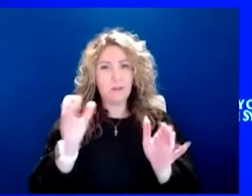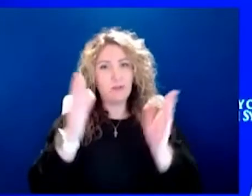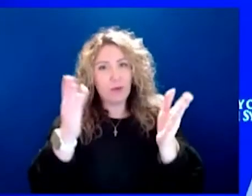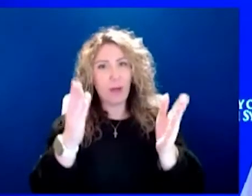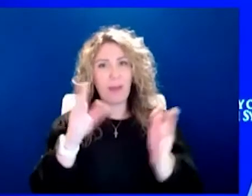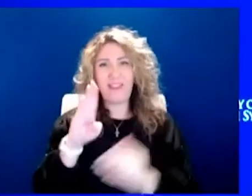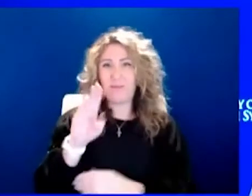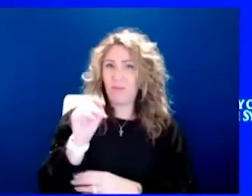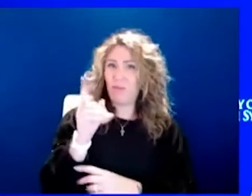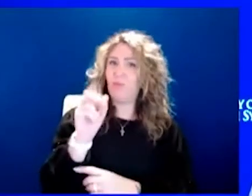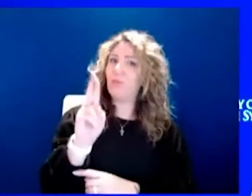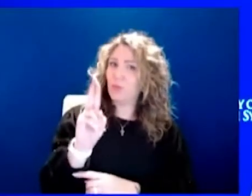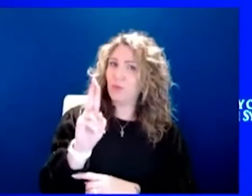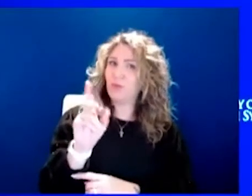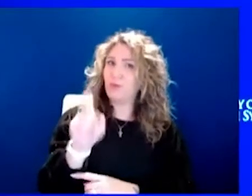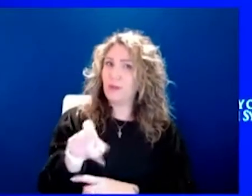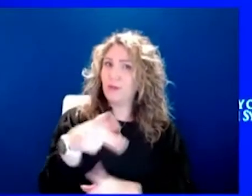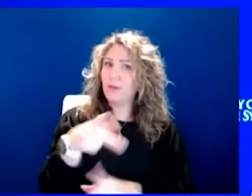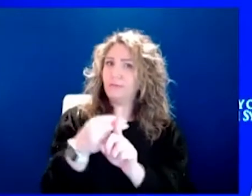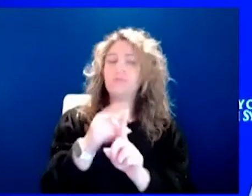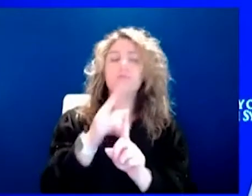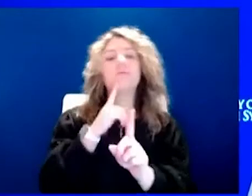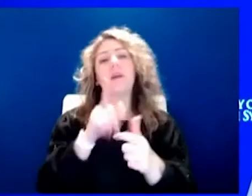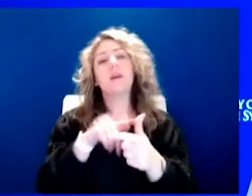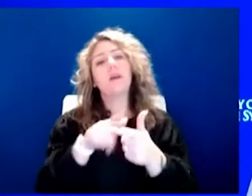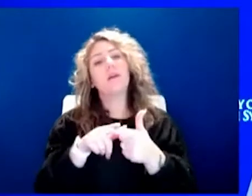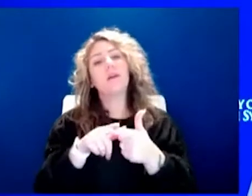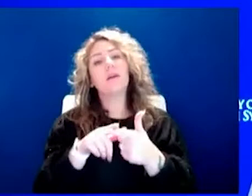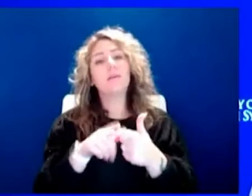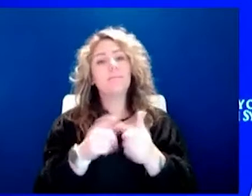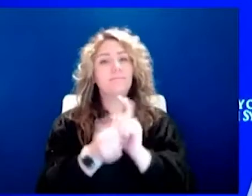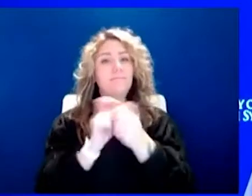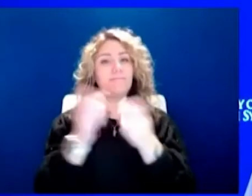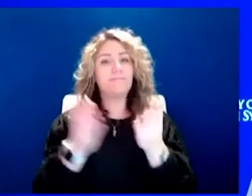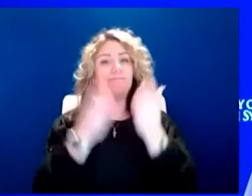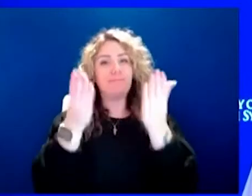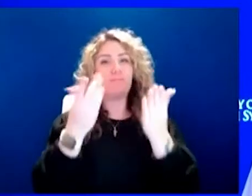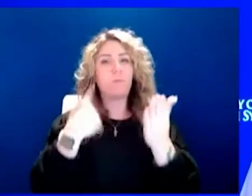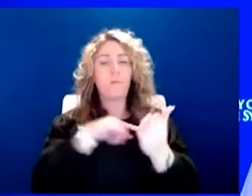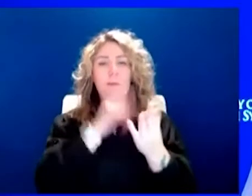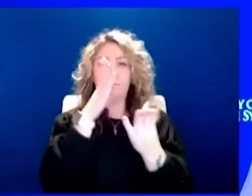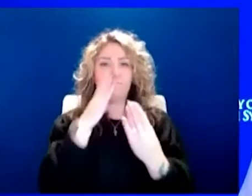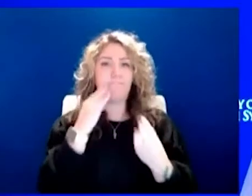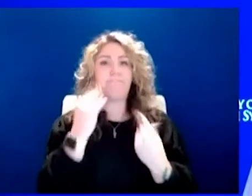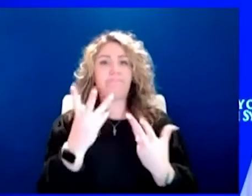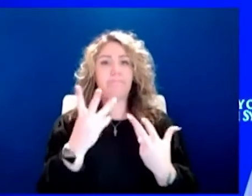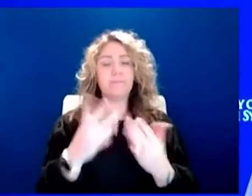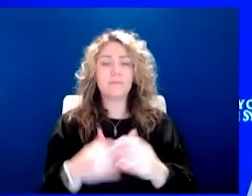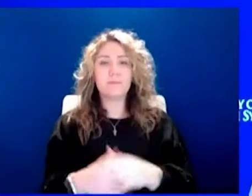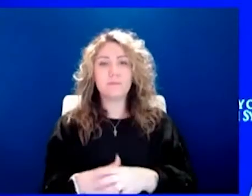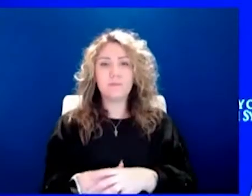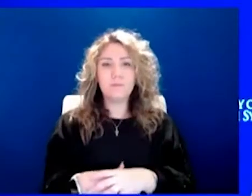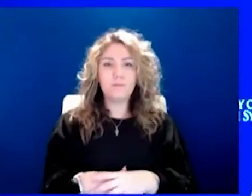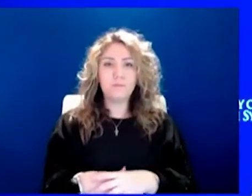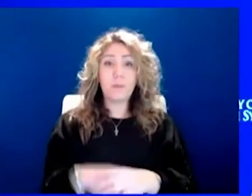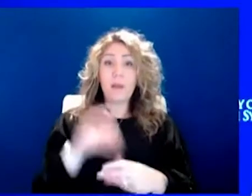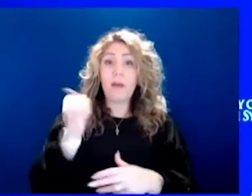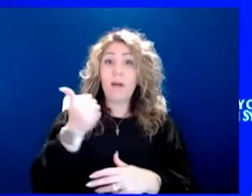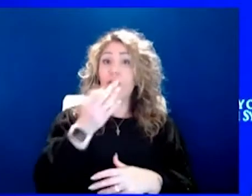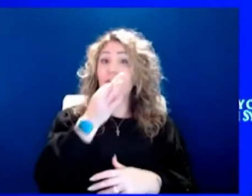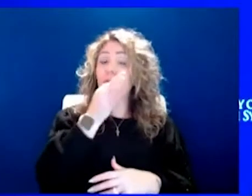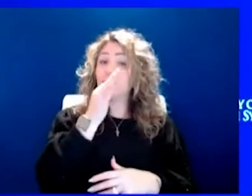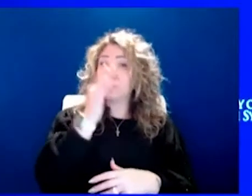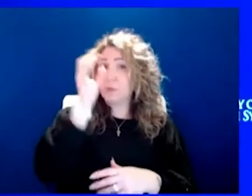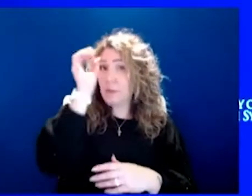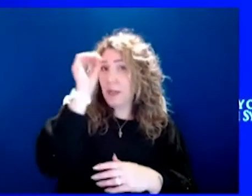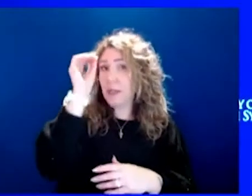But certainly once they change their recommendations, we'll inform you. But again, there are other expert opinions that would have